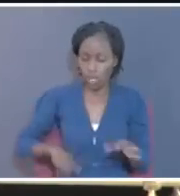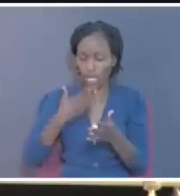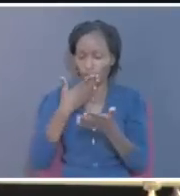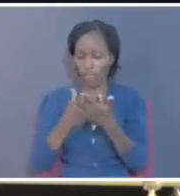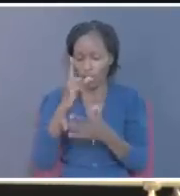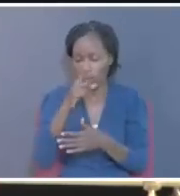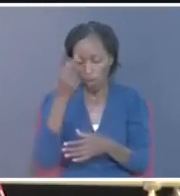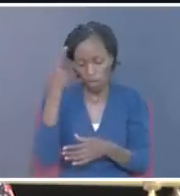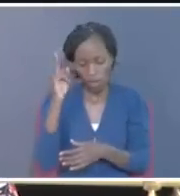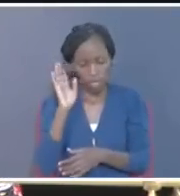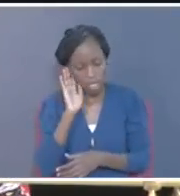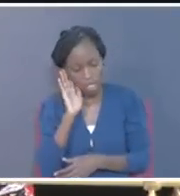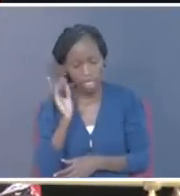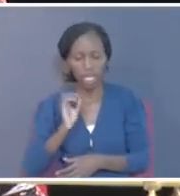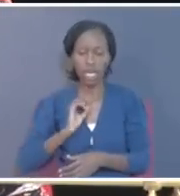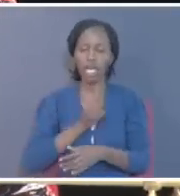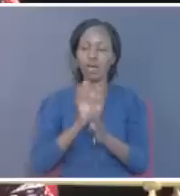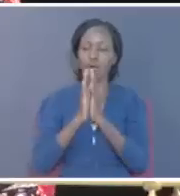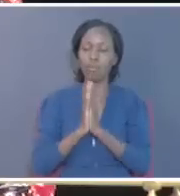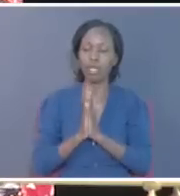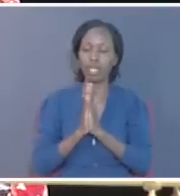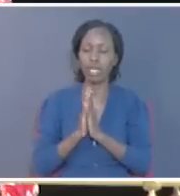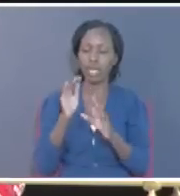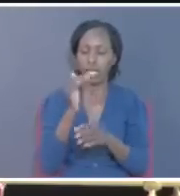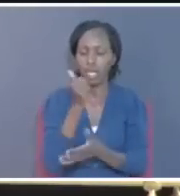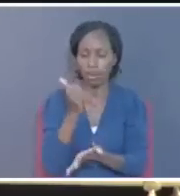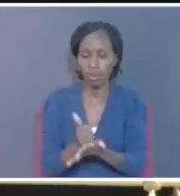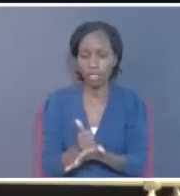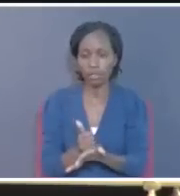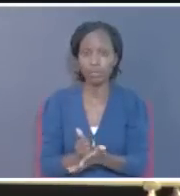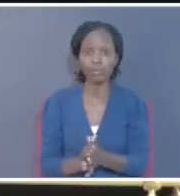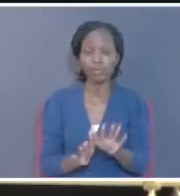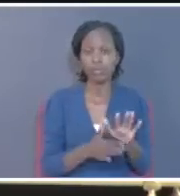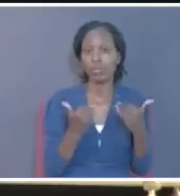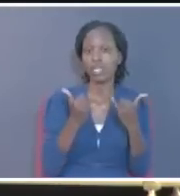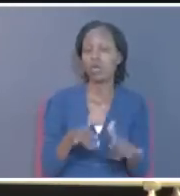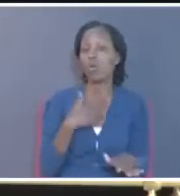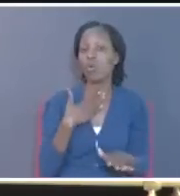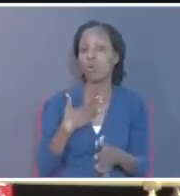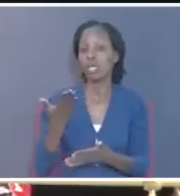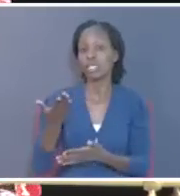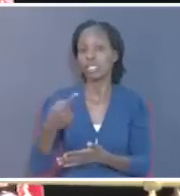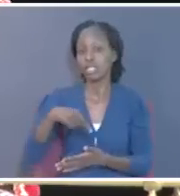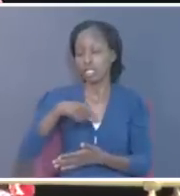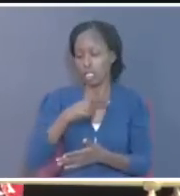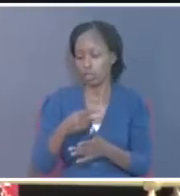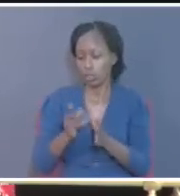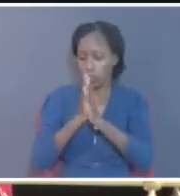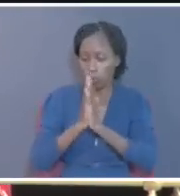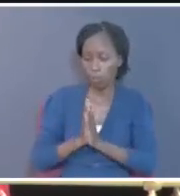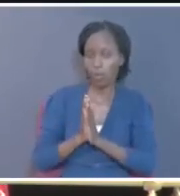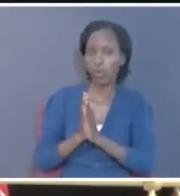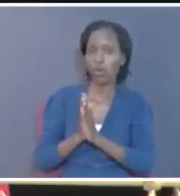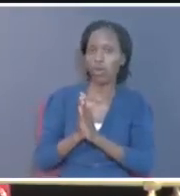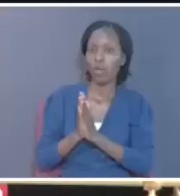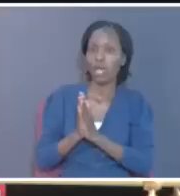thank you for hearing our prayer. Amen. At this point, I would like us to come before God to petition